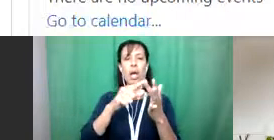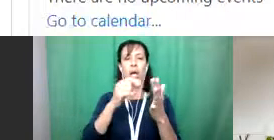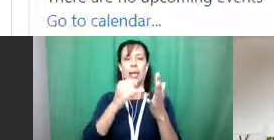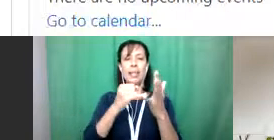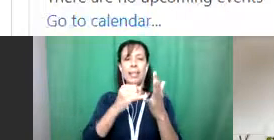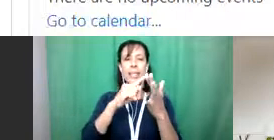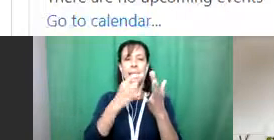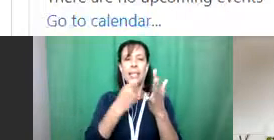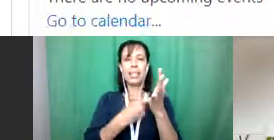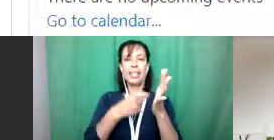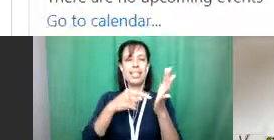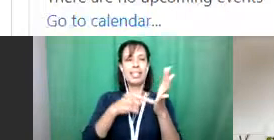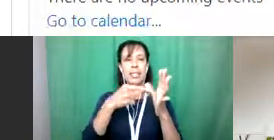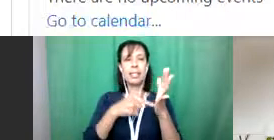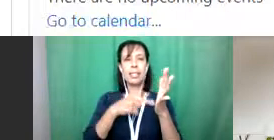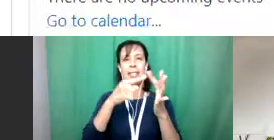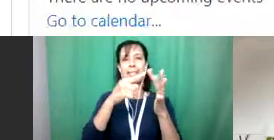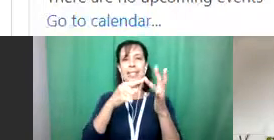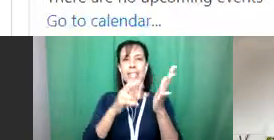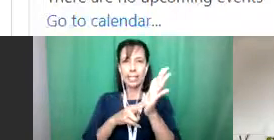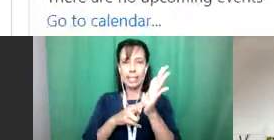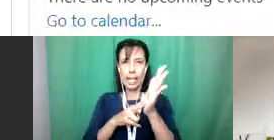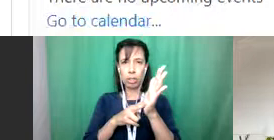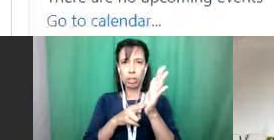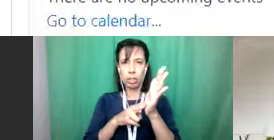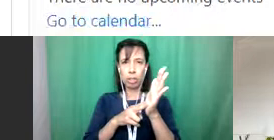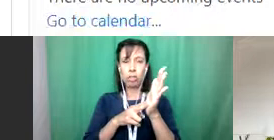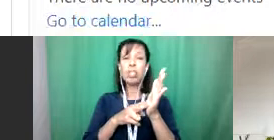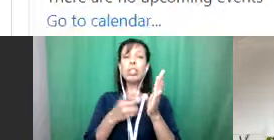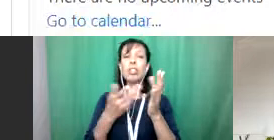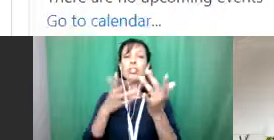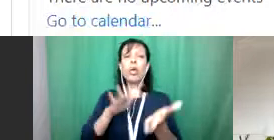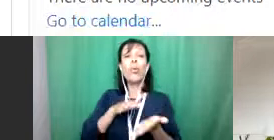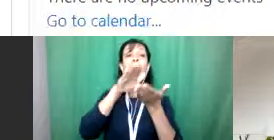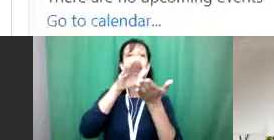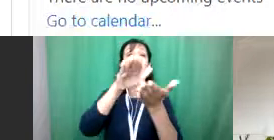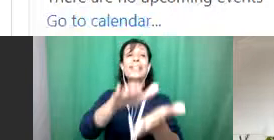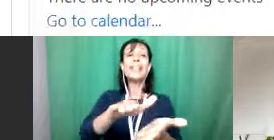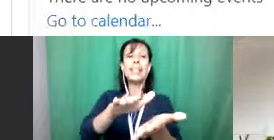is in May 2021. So we're now in